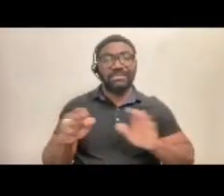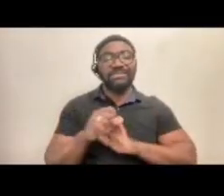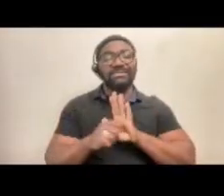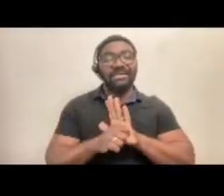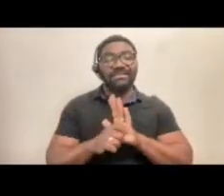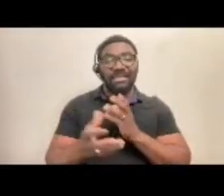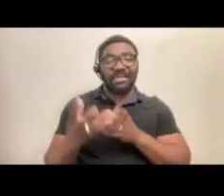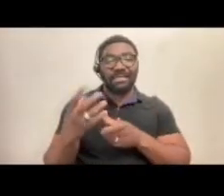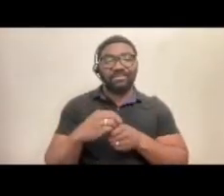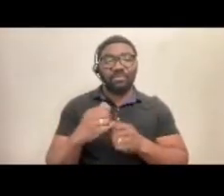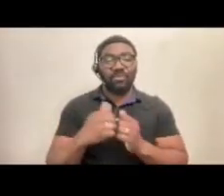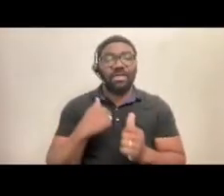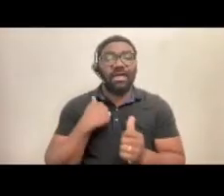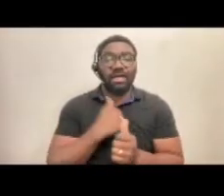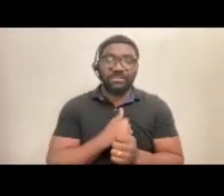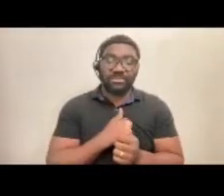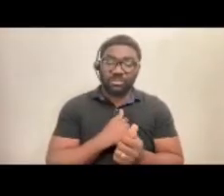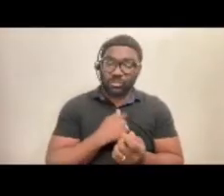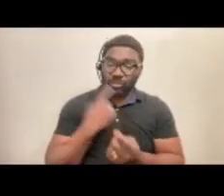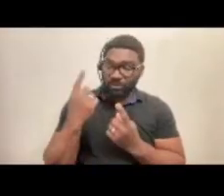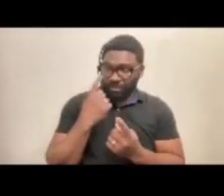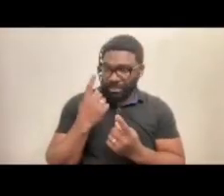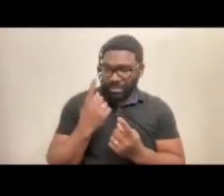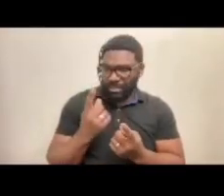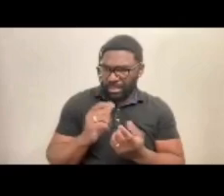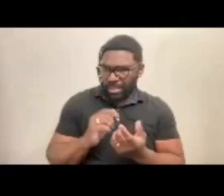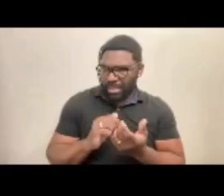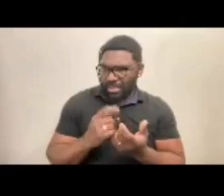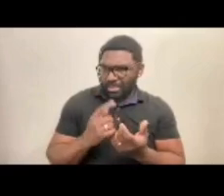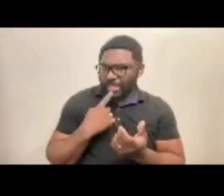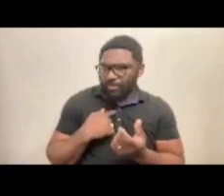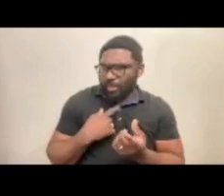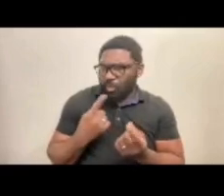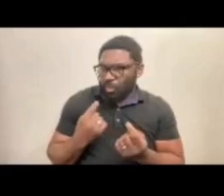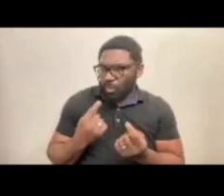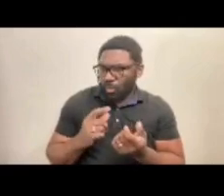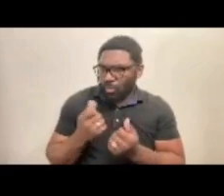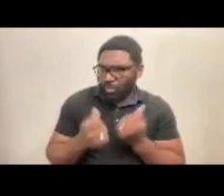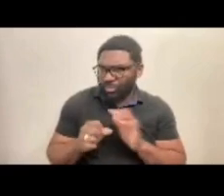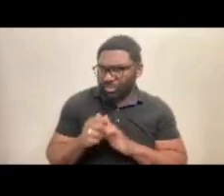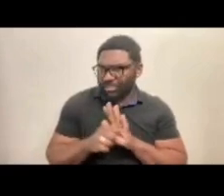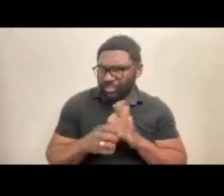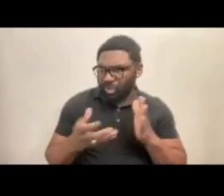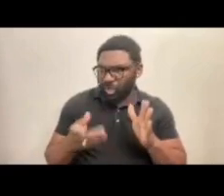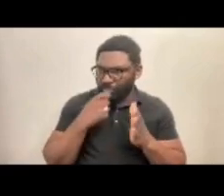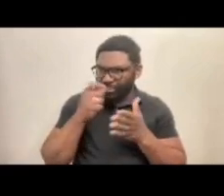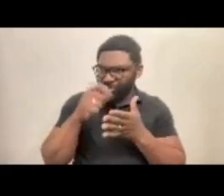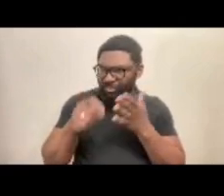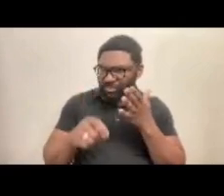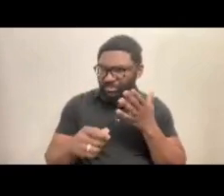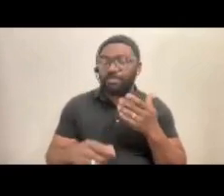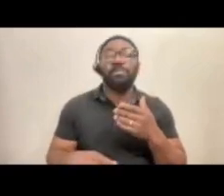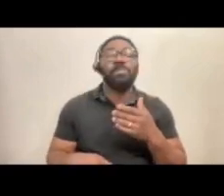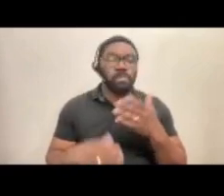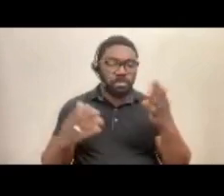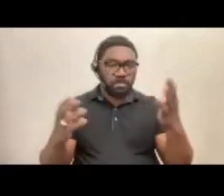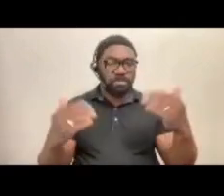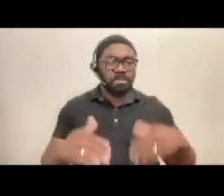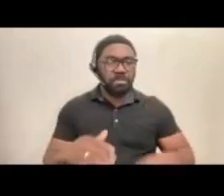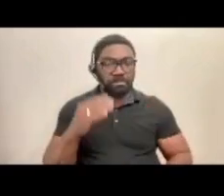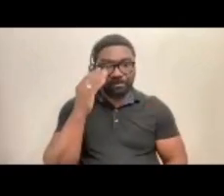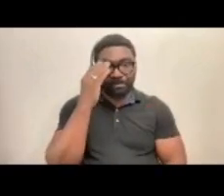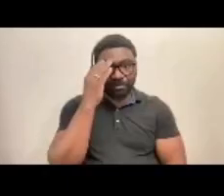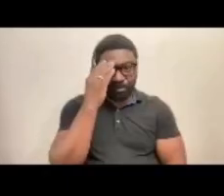us. And I'm guessing you're probably thinking, okay, Nicole, so tell me what you've done. What states have you worked with? So if I can have the next slide, I can get to